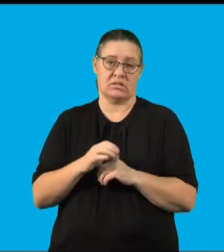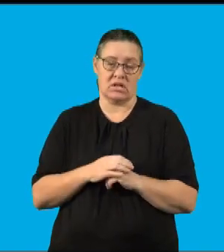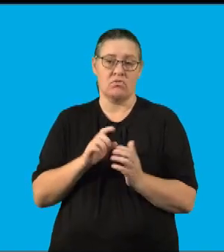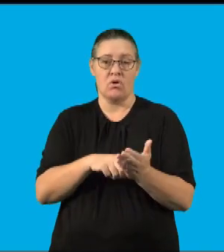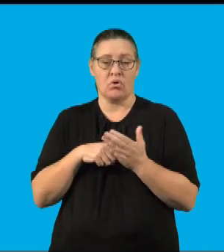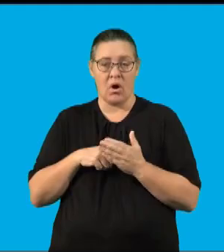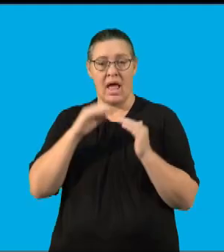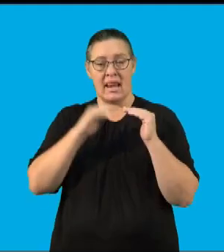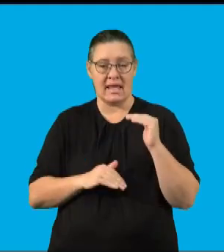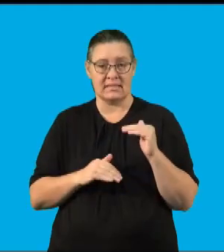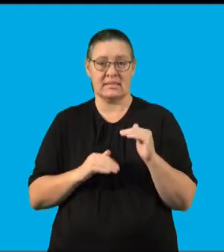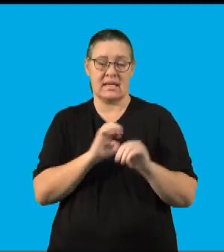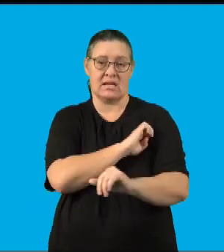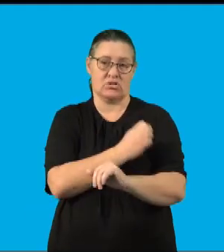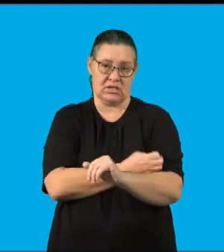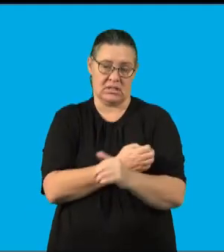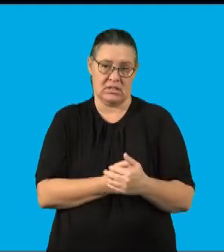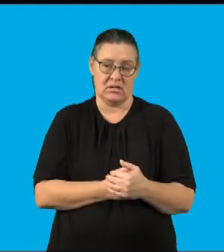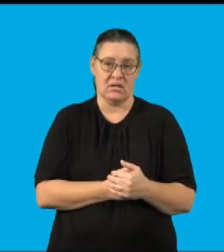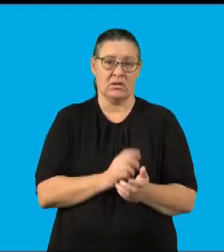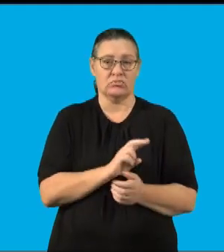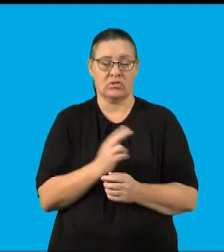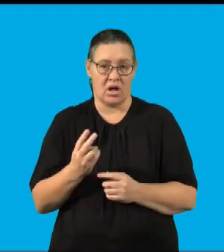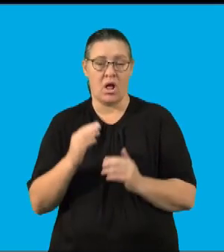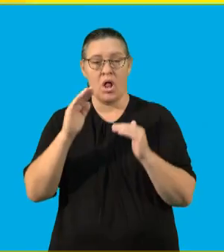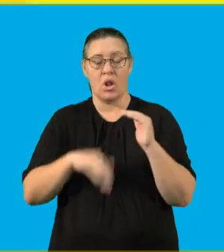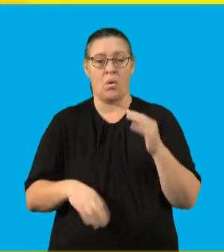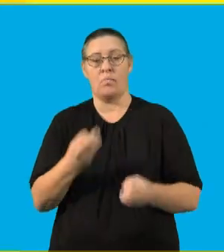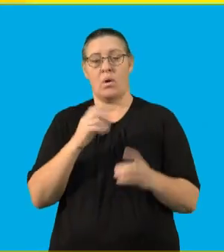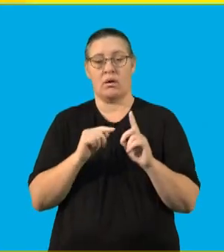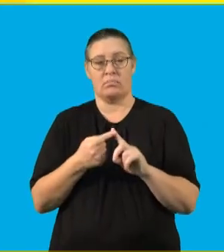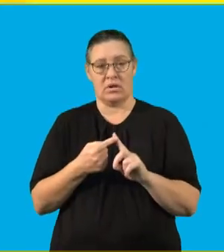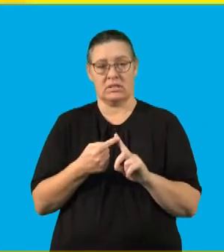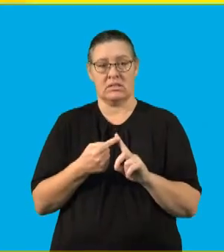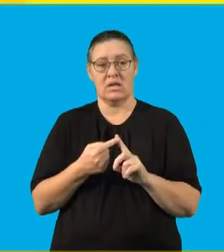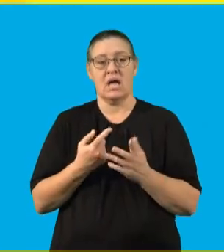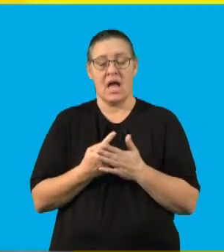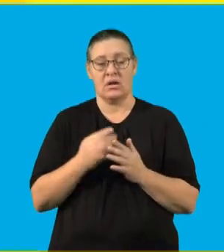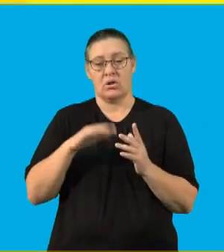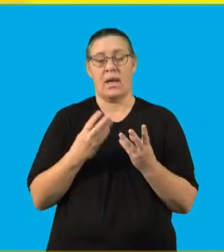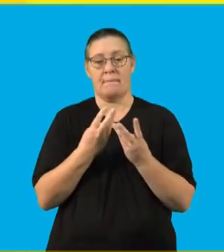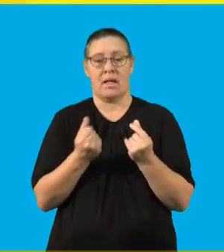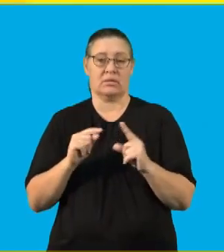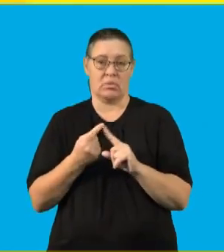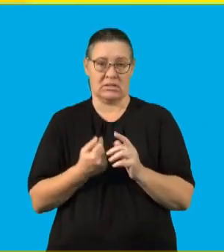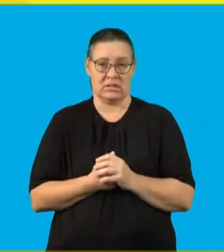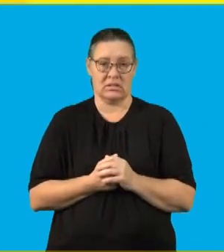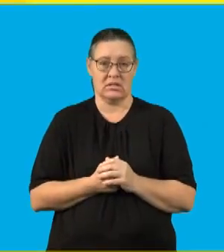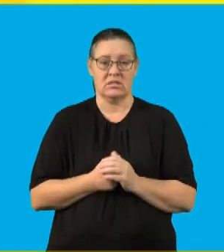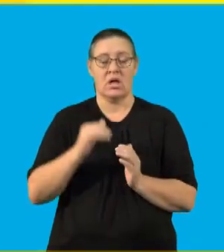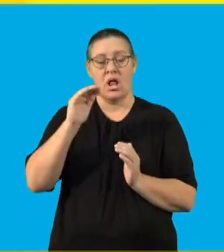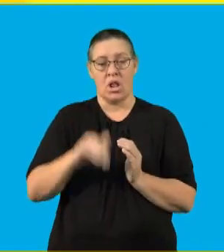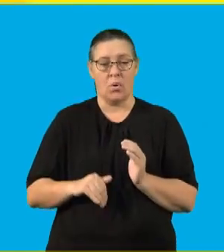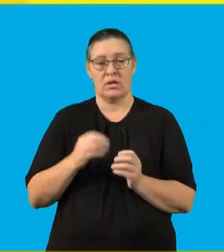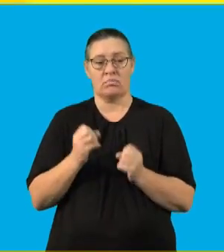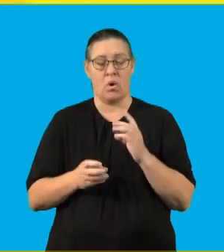intermolecular forces, we're going to require less energy. Less energy translates to lower boiling point and also lower melting point. So the